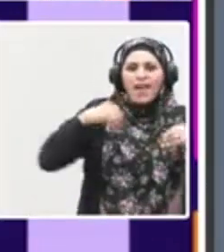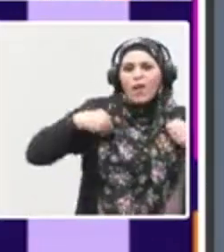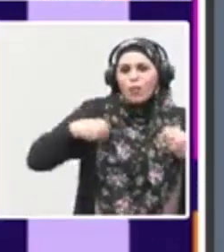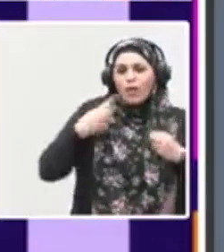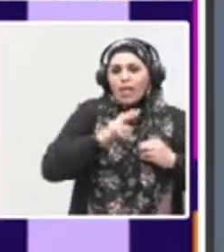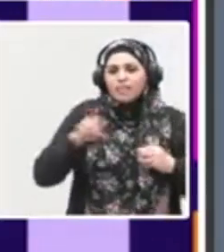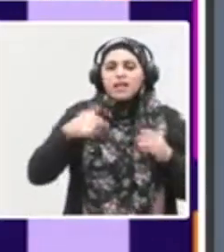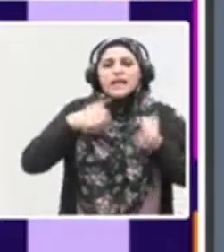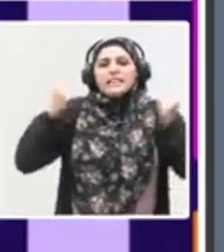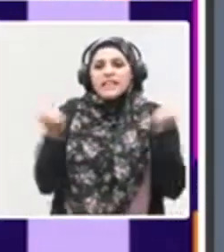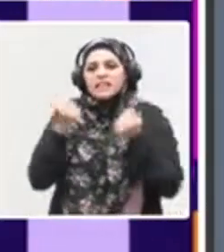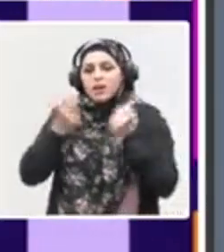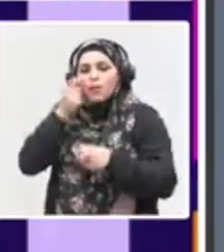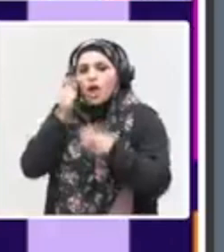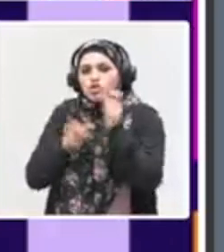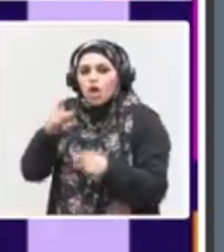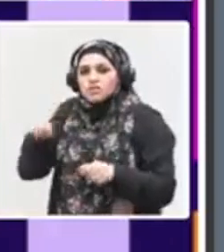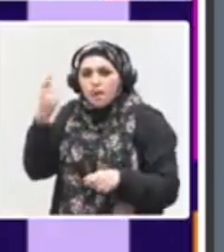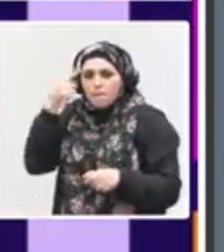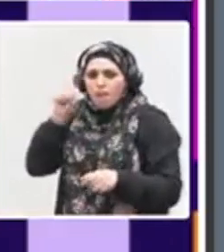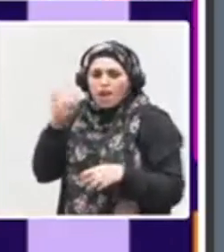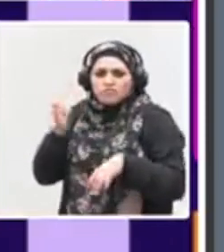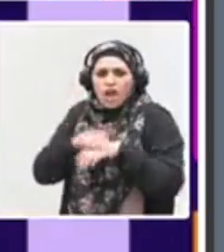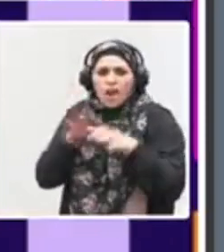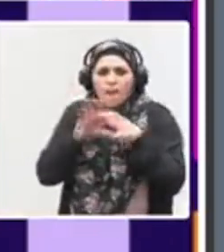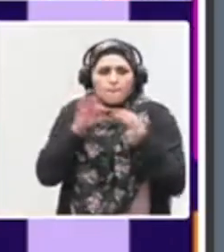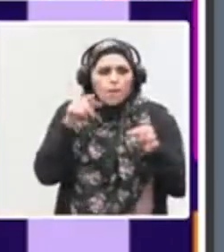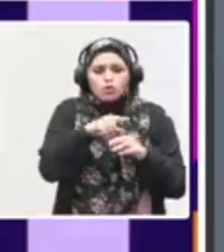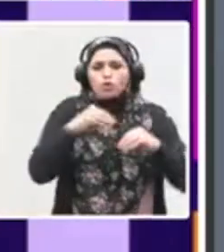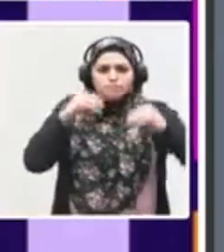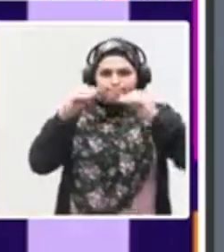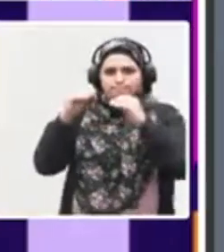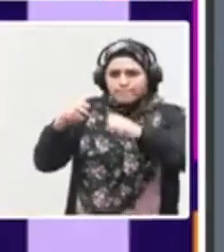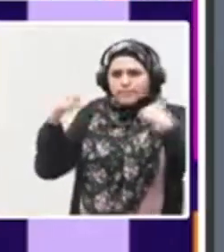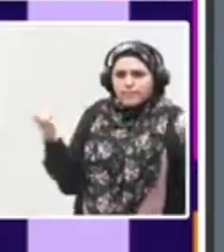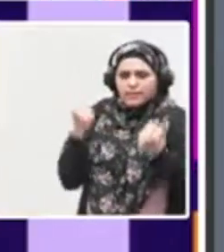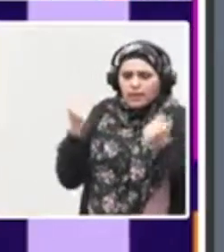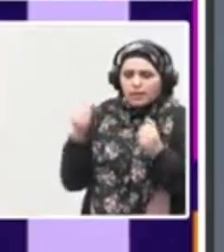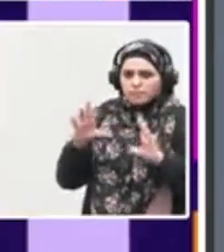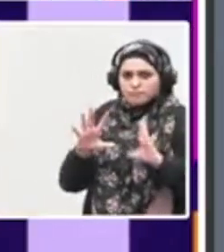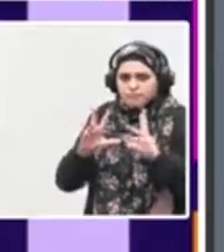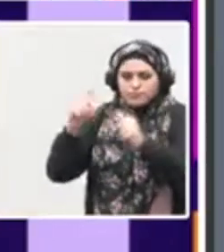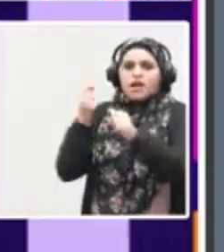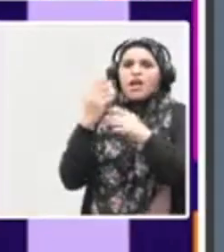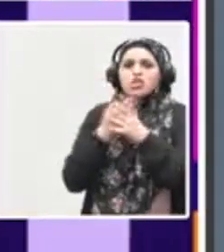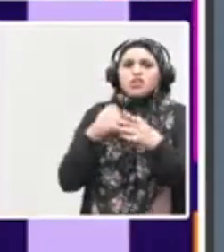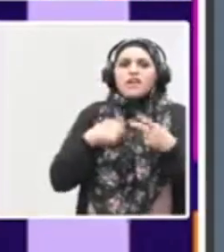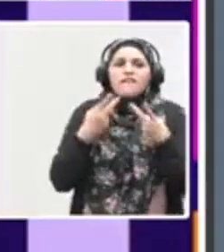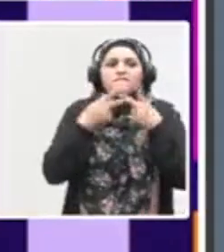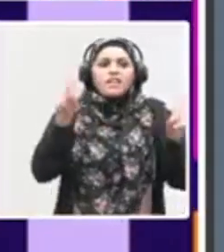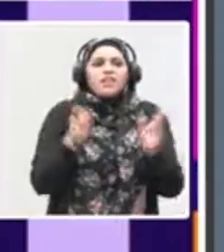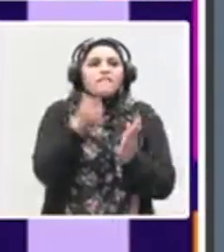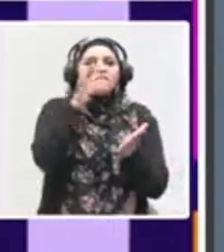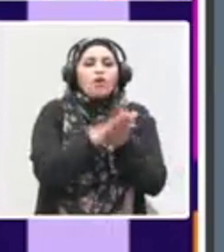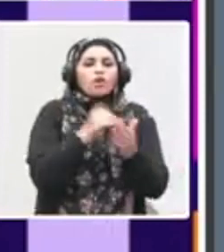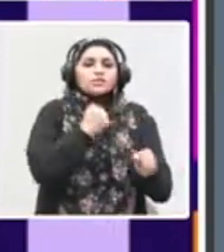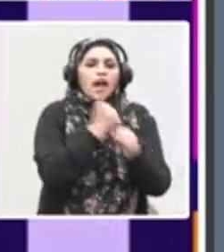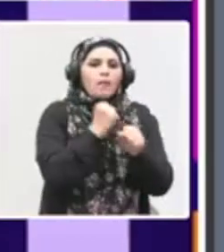are very good jobs with health benefits, with retirement benefits, and to open this up to a more diverse workforce.